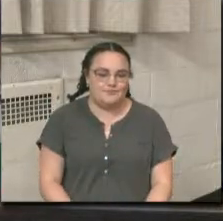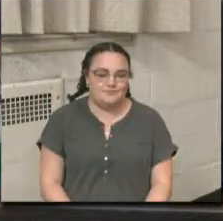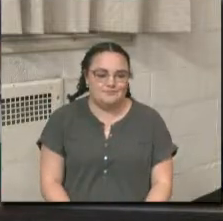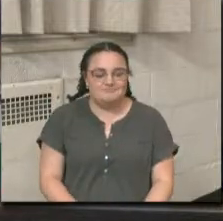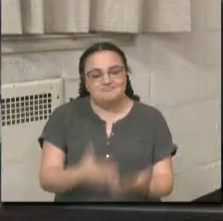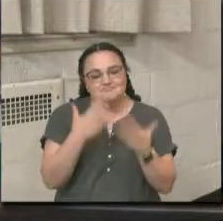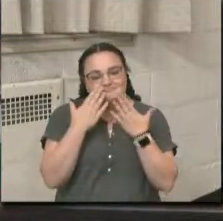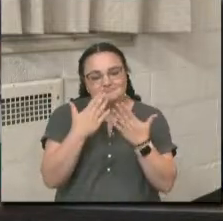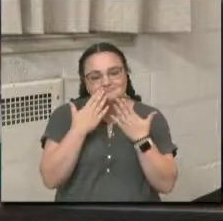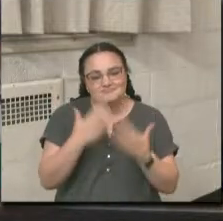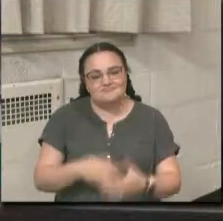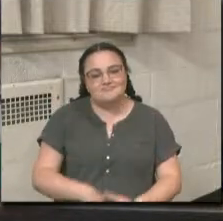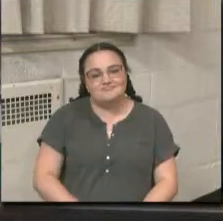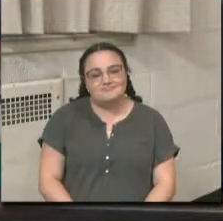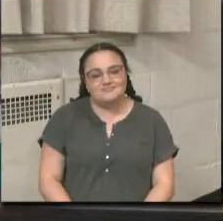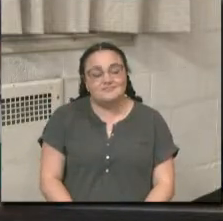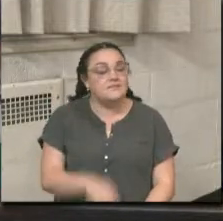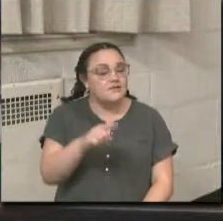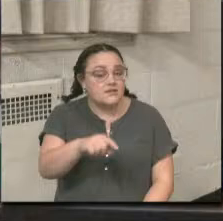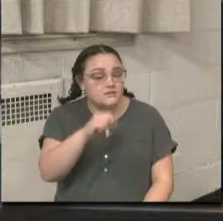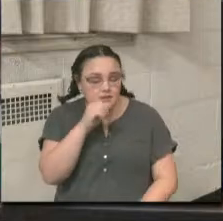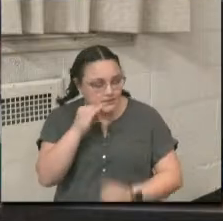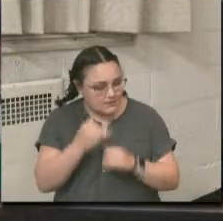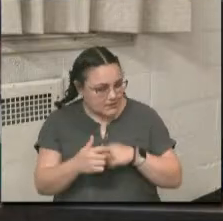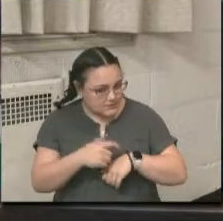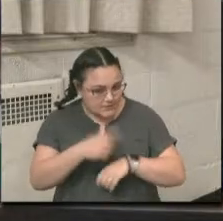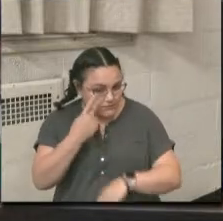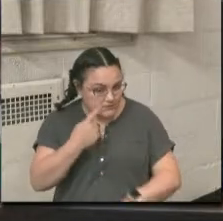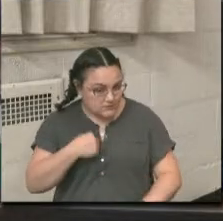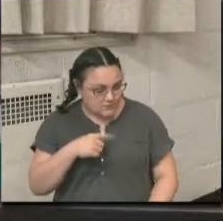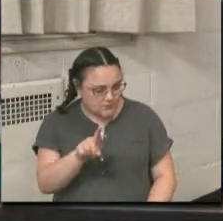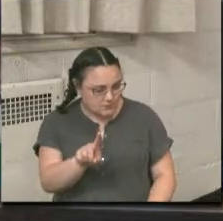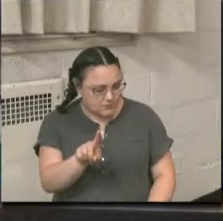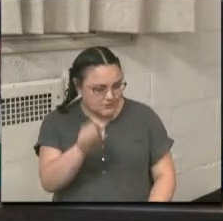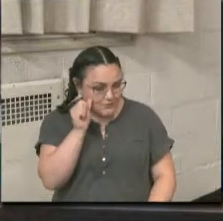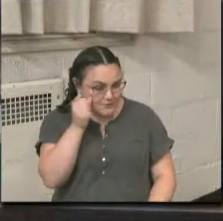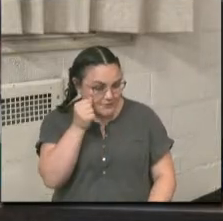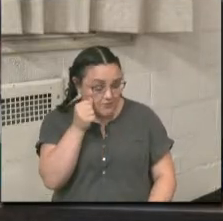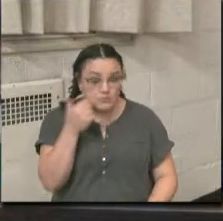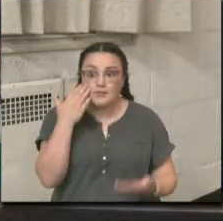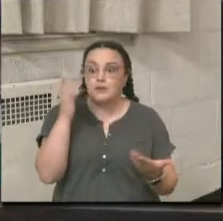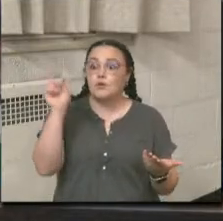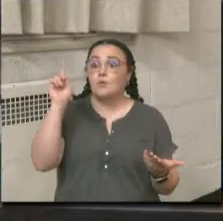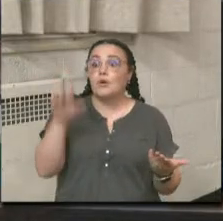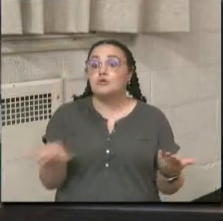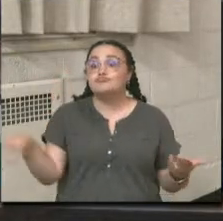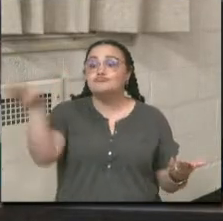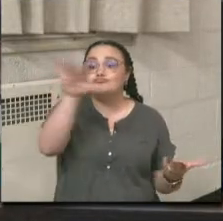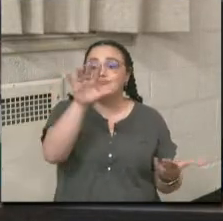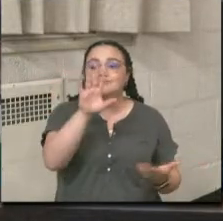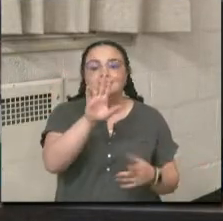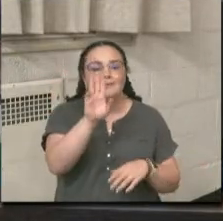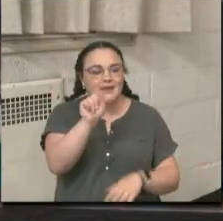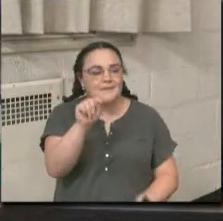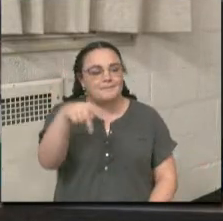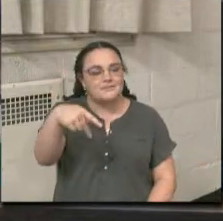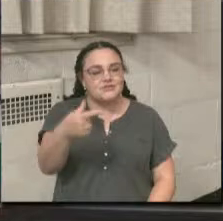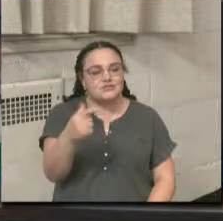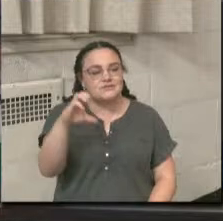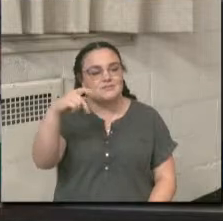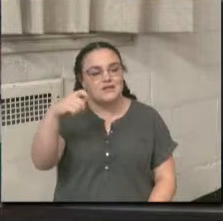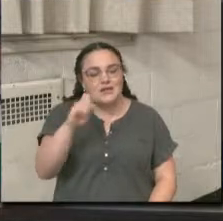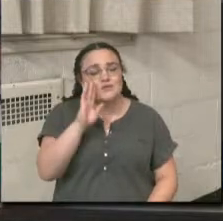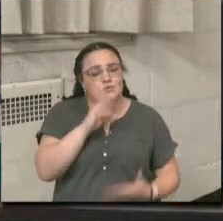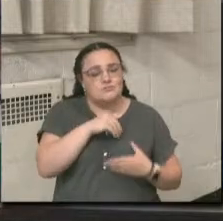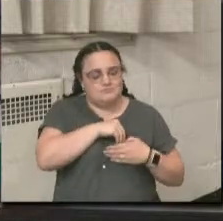Thank you. This is not the last time you'll see me, though, so keep that in mind. I don't know where I'll be, but PGCPS will always be in my heart,